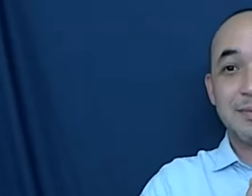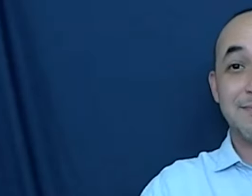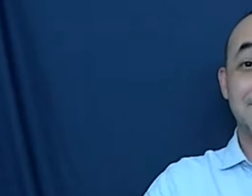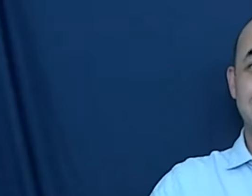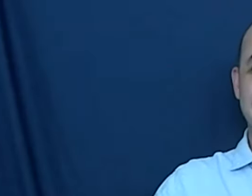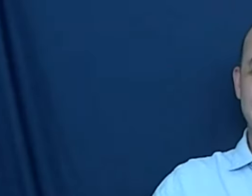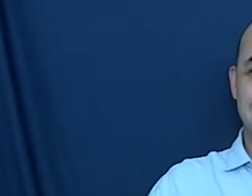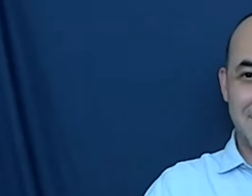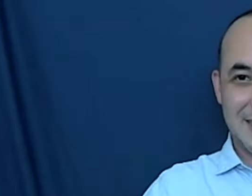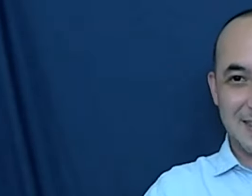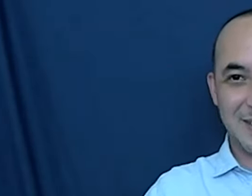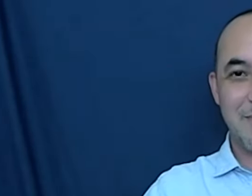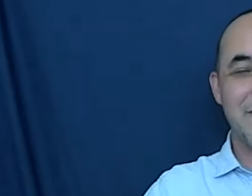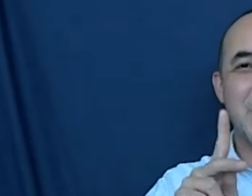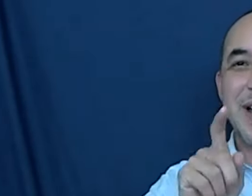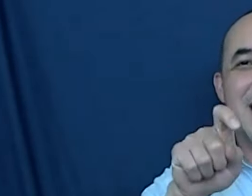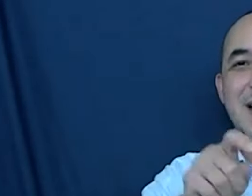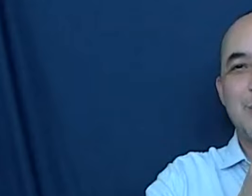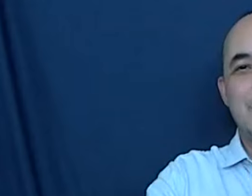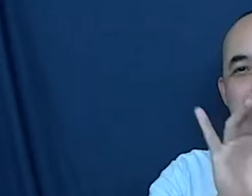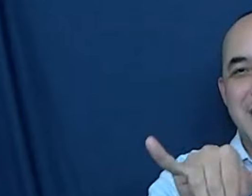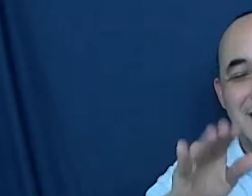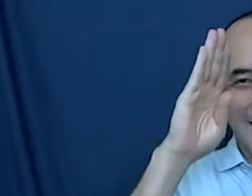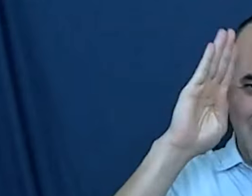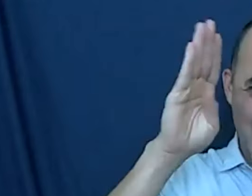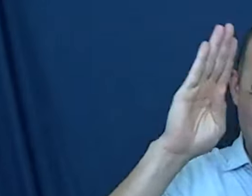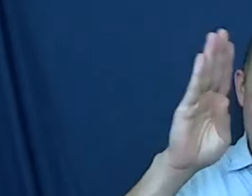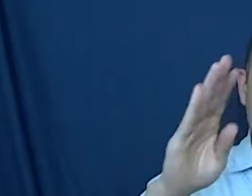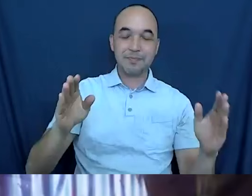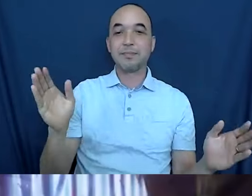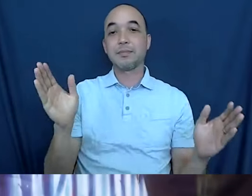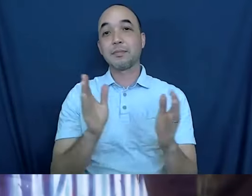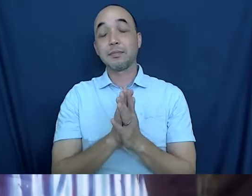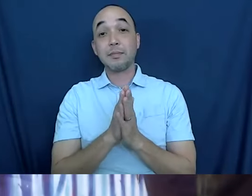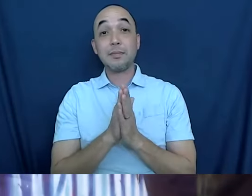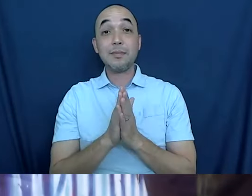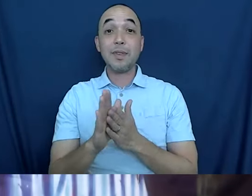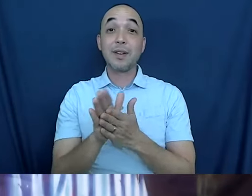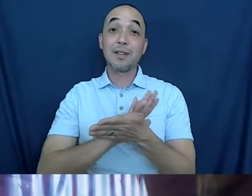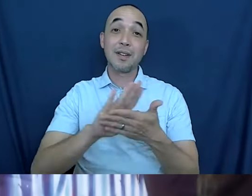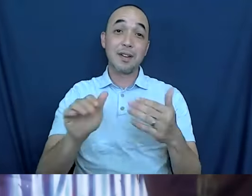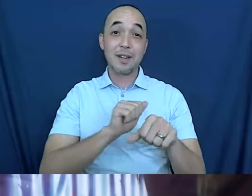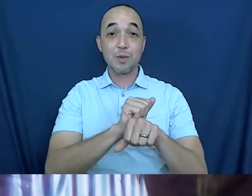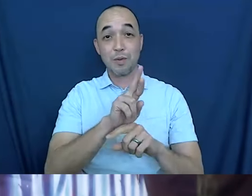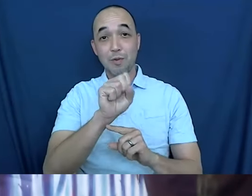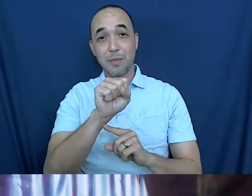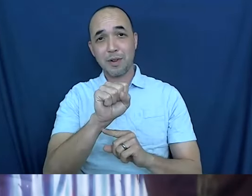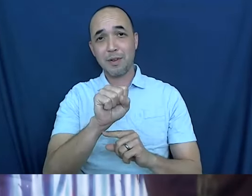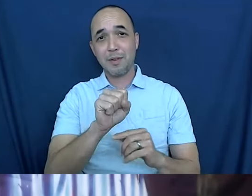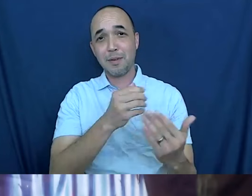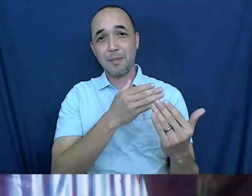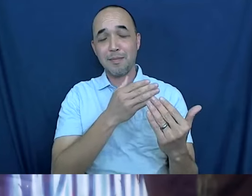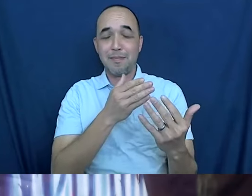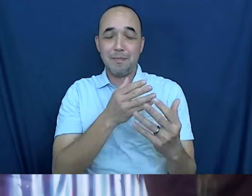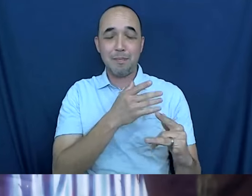Okay, I had to stop that. Hello, everyone. Really nice work, Berto, playing that